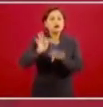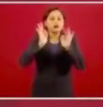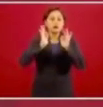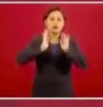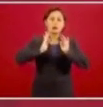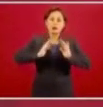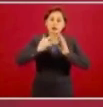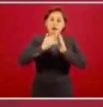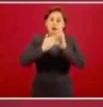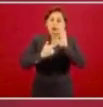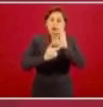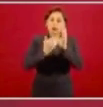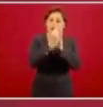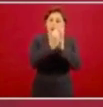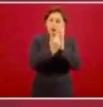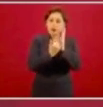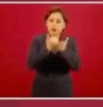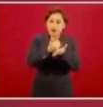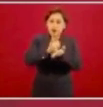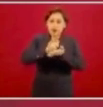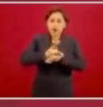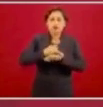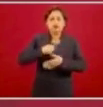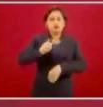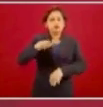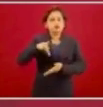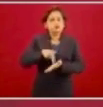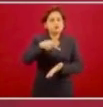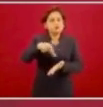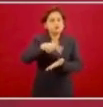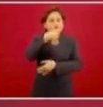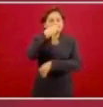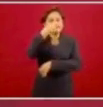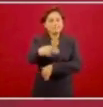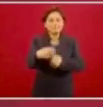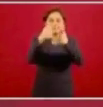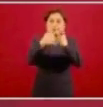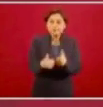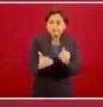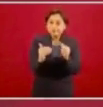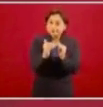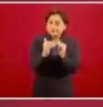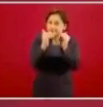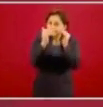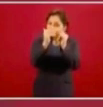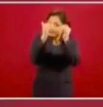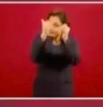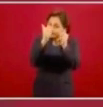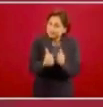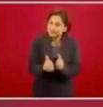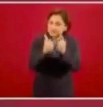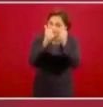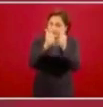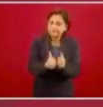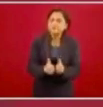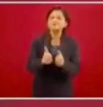measures, these mitigation measures that we are reiterating every day, stay at home, stay home, stay